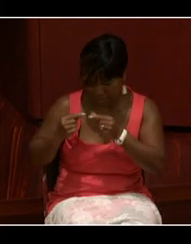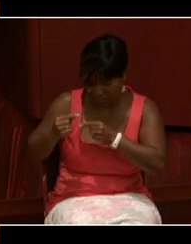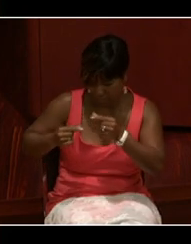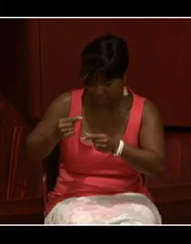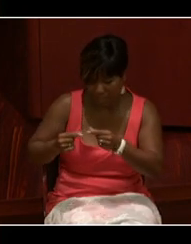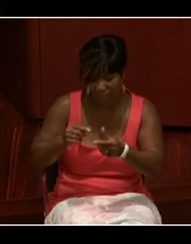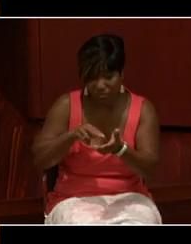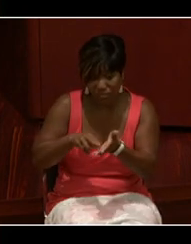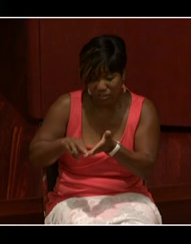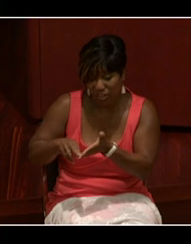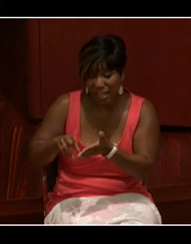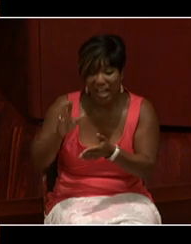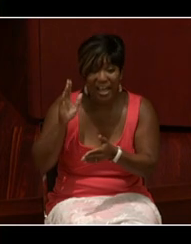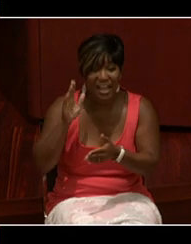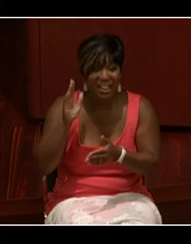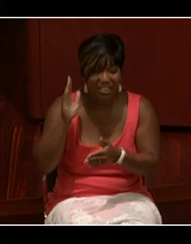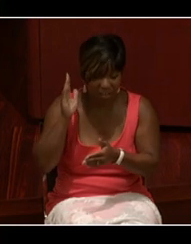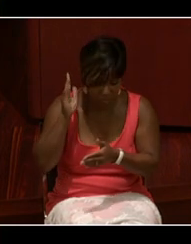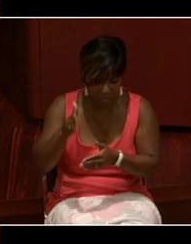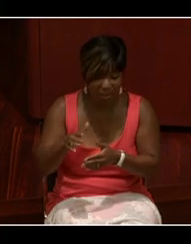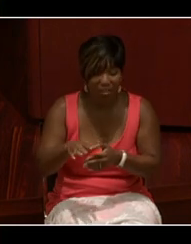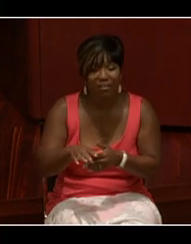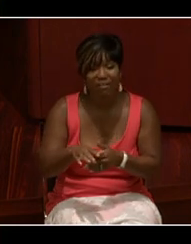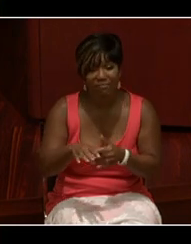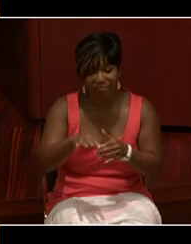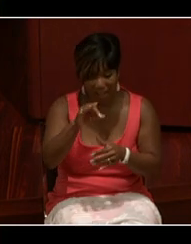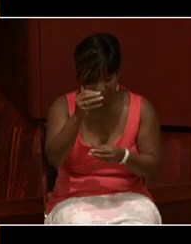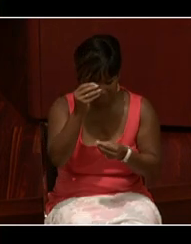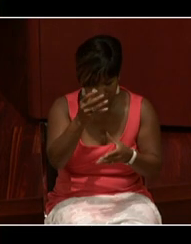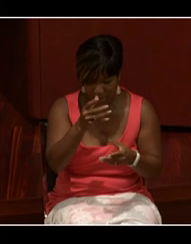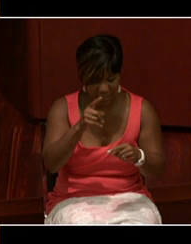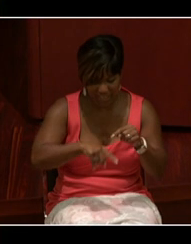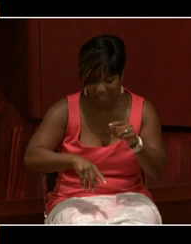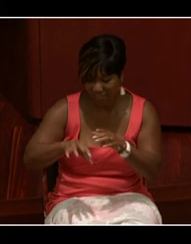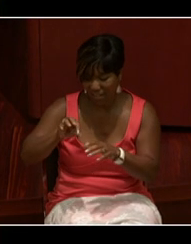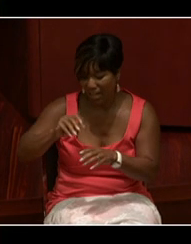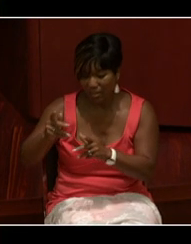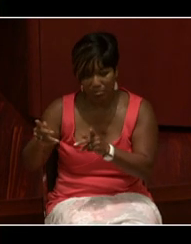knowledge they can't find anywhere else.